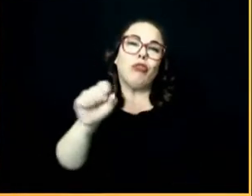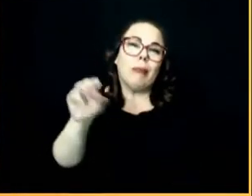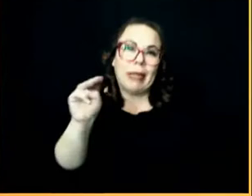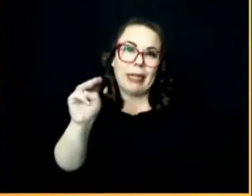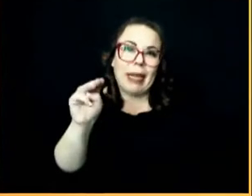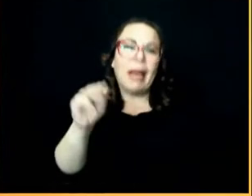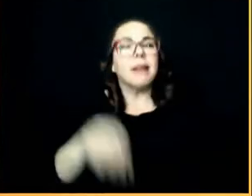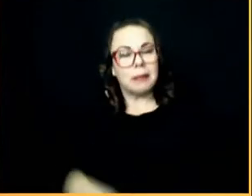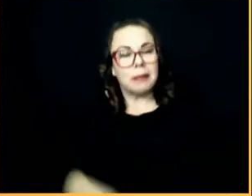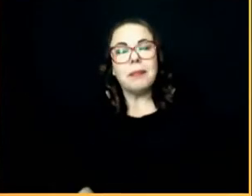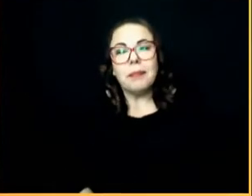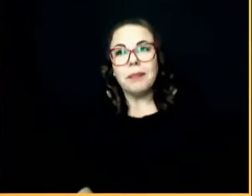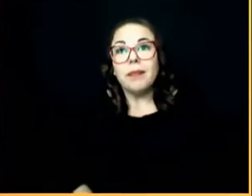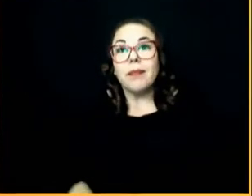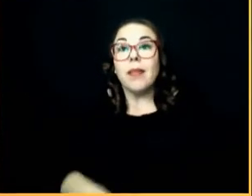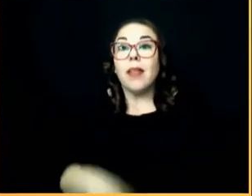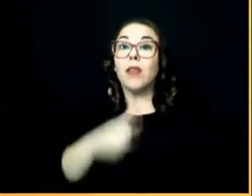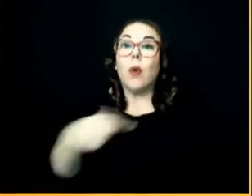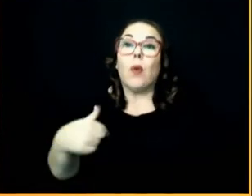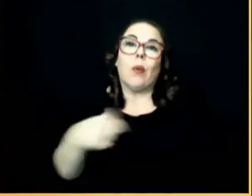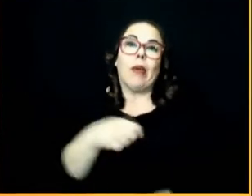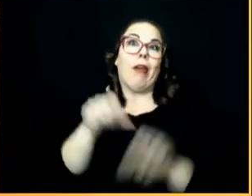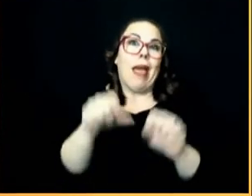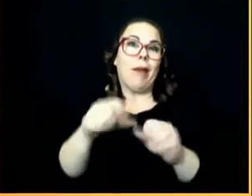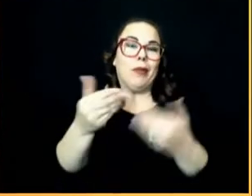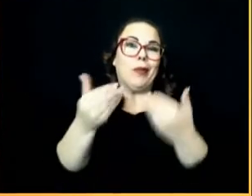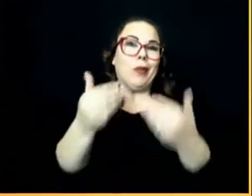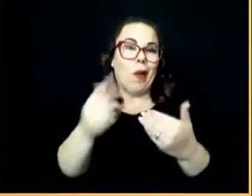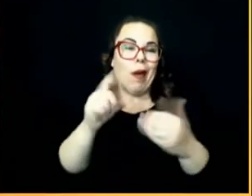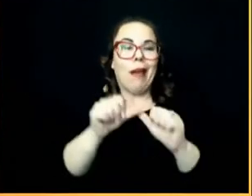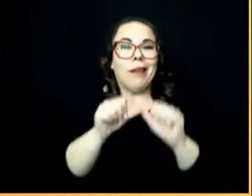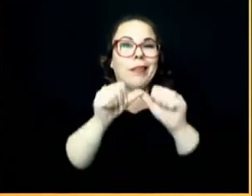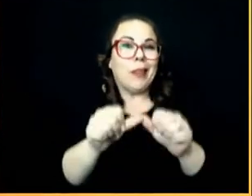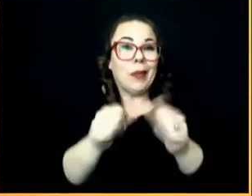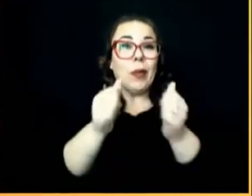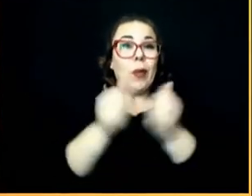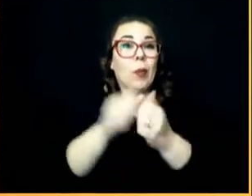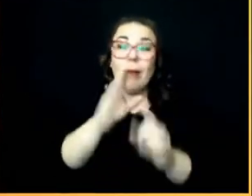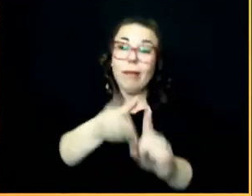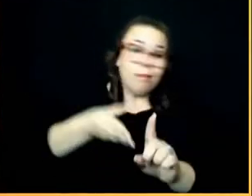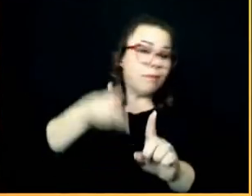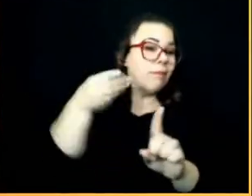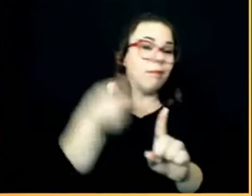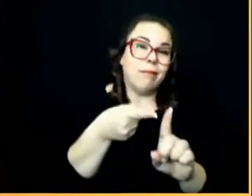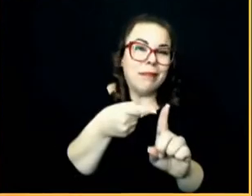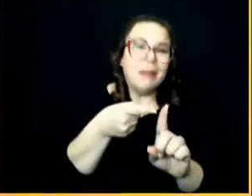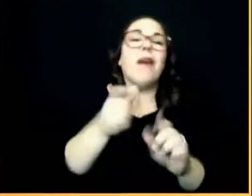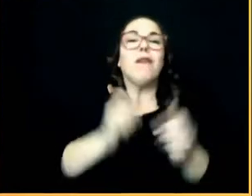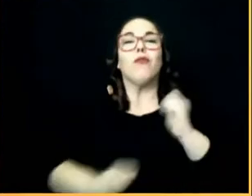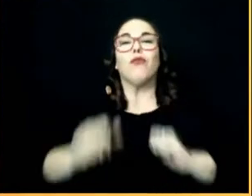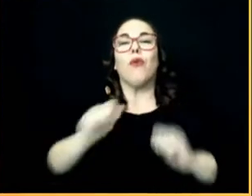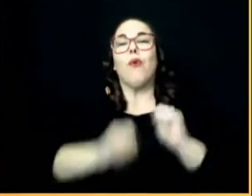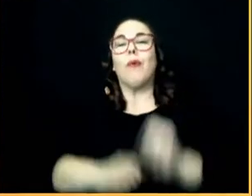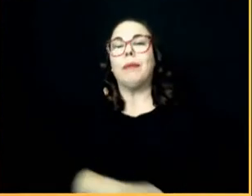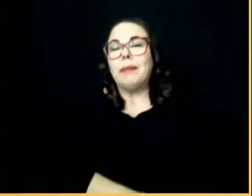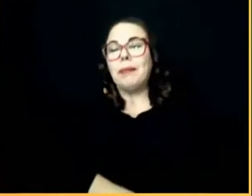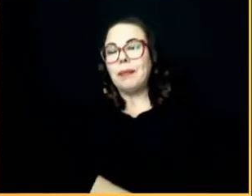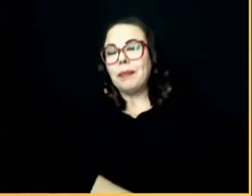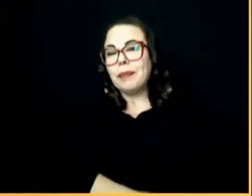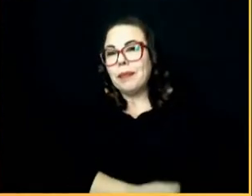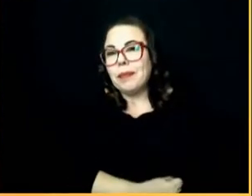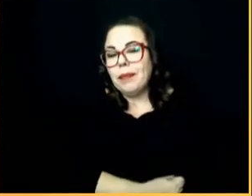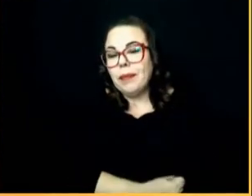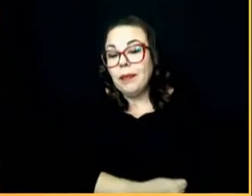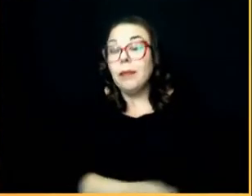and your questions. Now on to the heart of our show. So this Trans Awareness Month marks